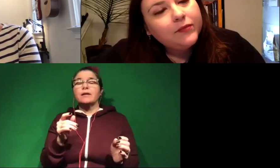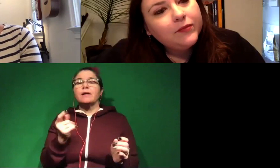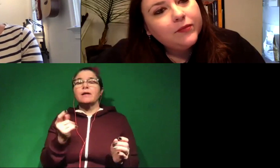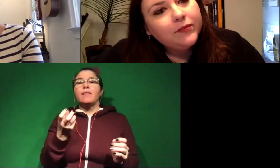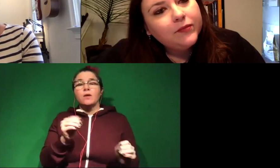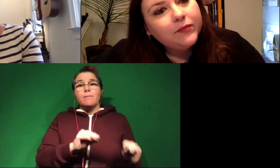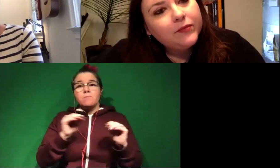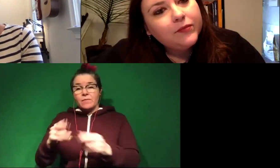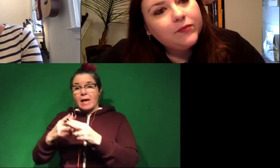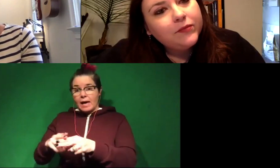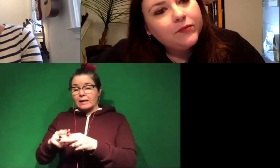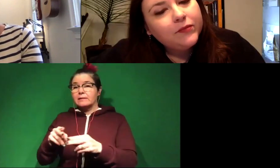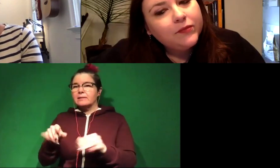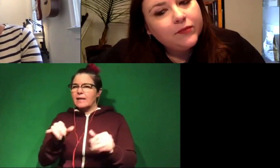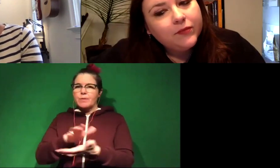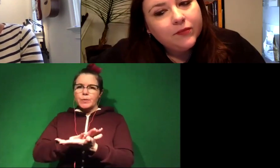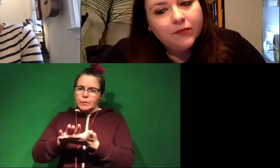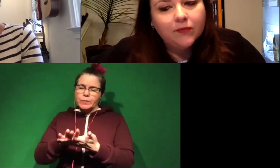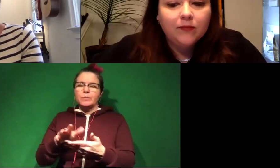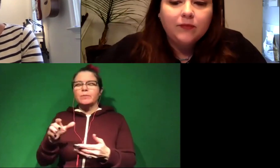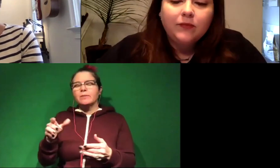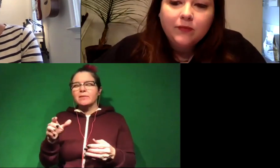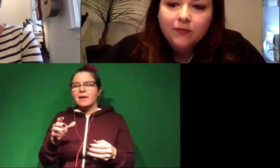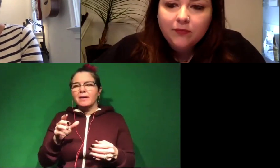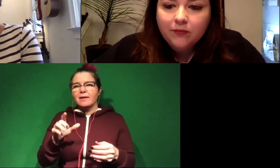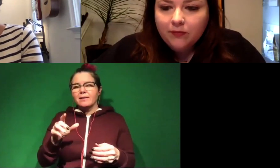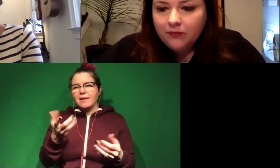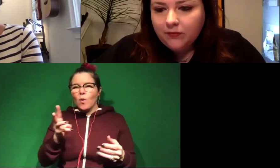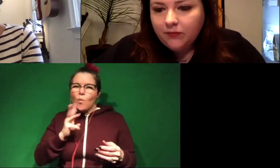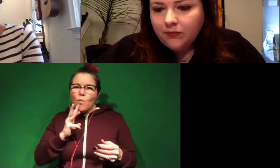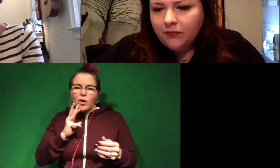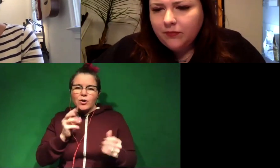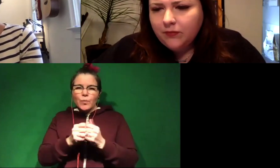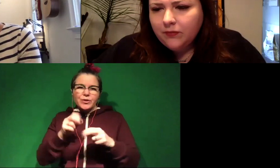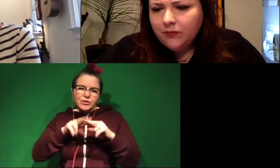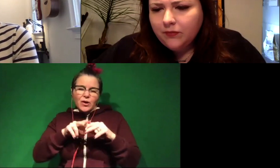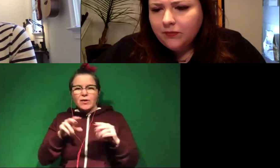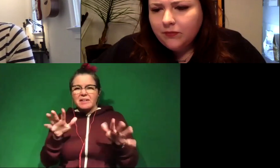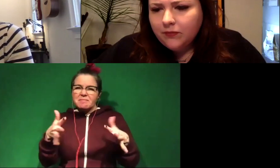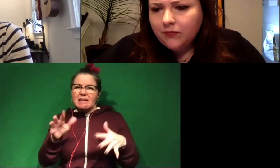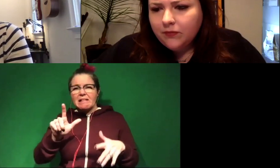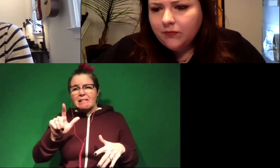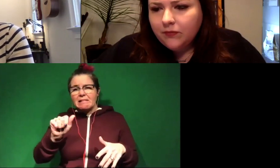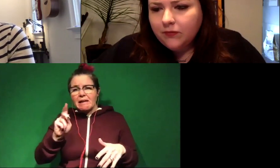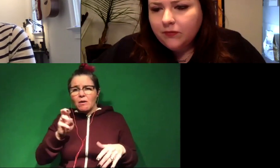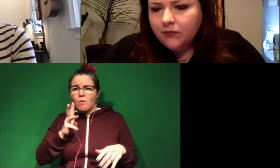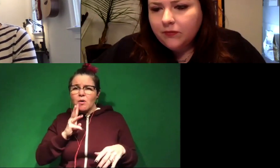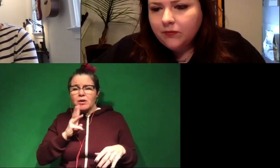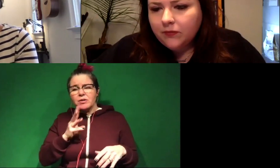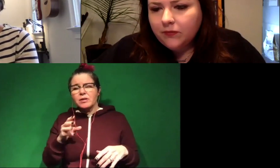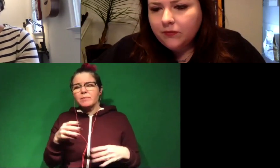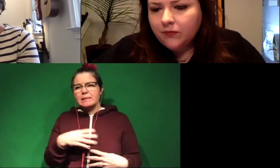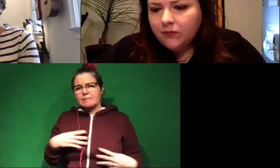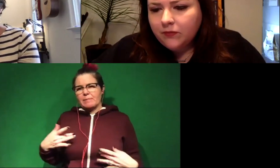made. So just a liquid with salt, basically like a mild lake water, kind of, because zebrafish are in fresh water, not salt